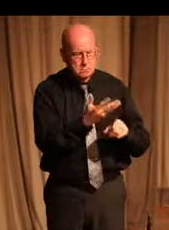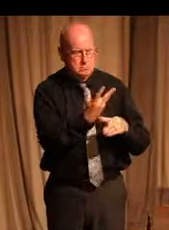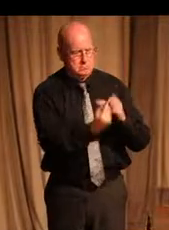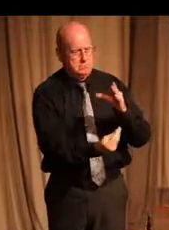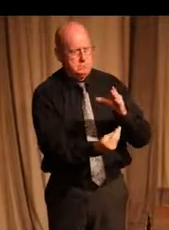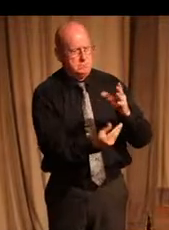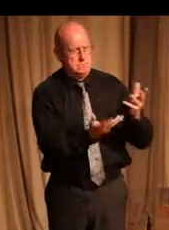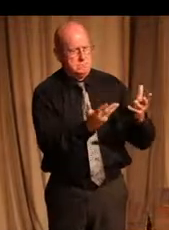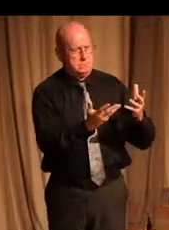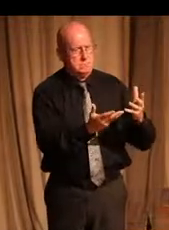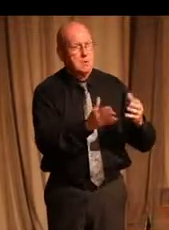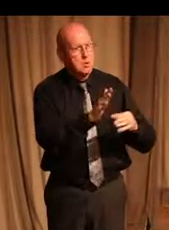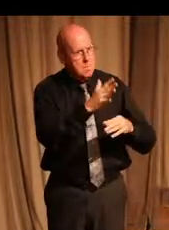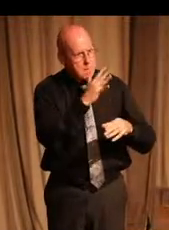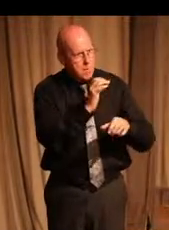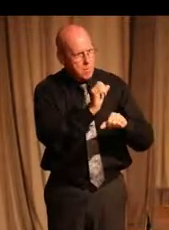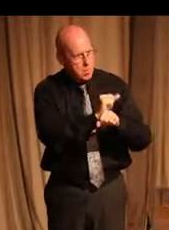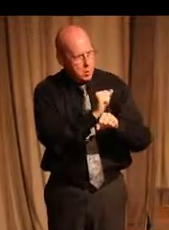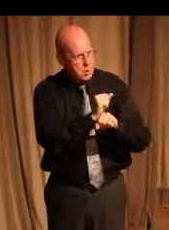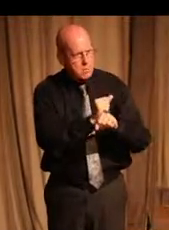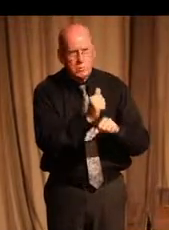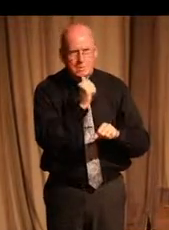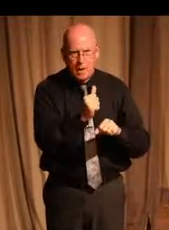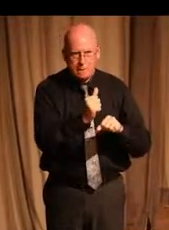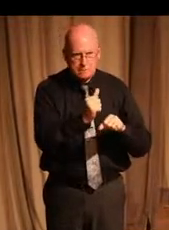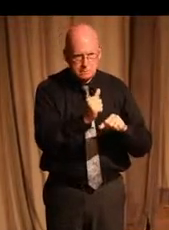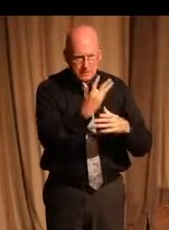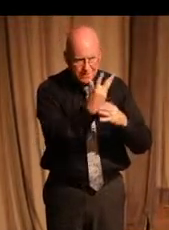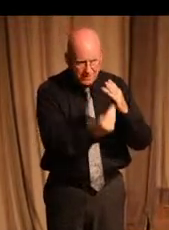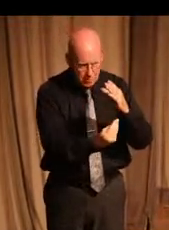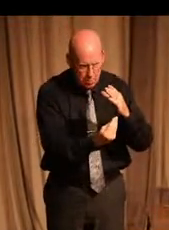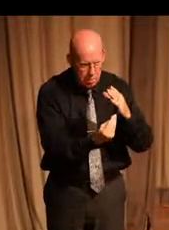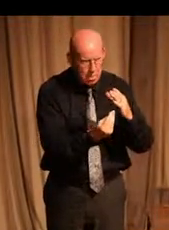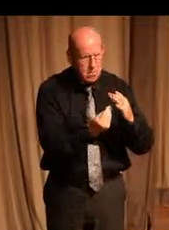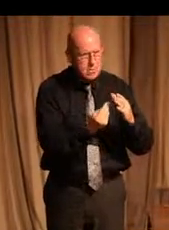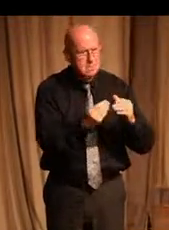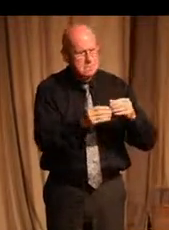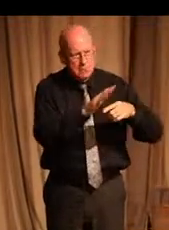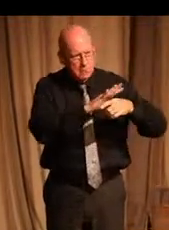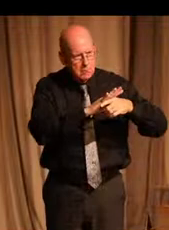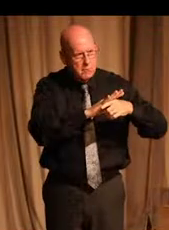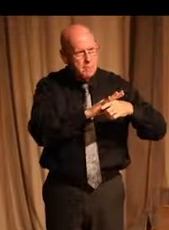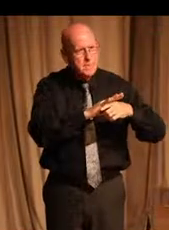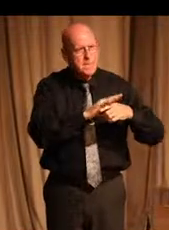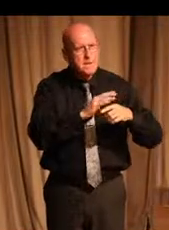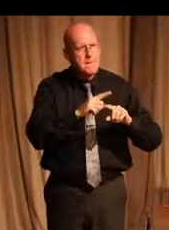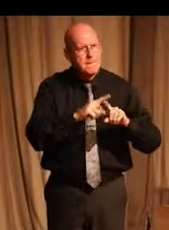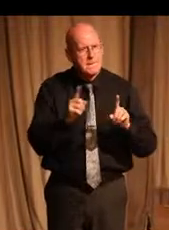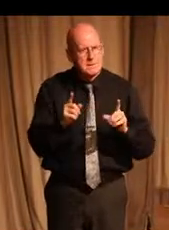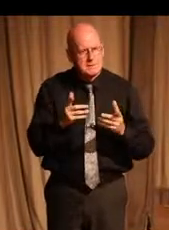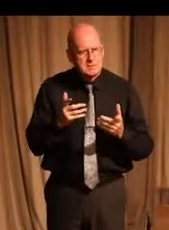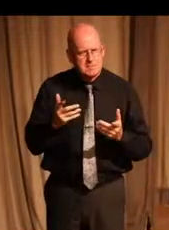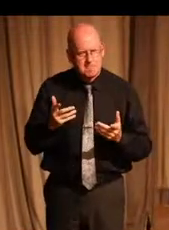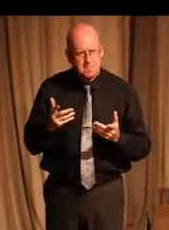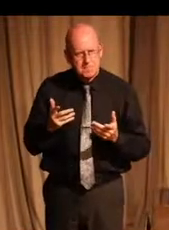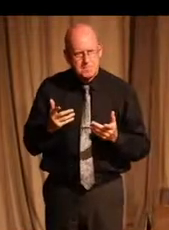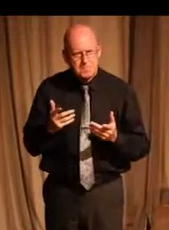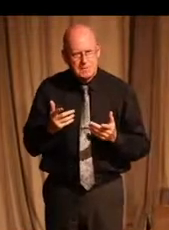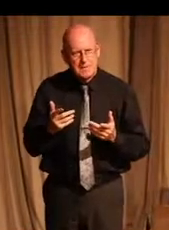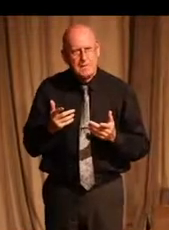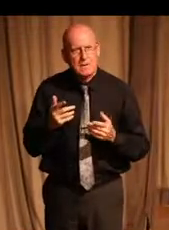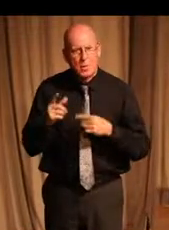right? Your mother's work certainly was not and still is not. But it's not hard as the